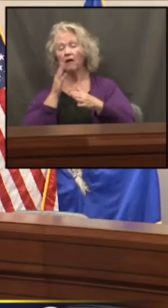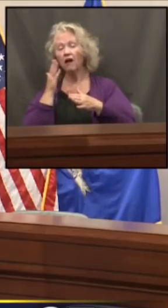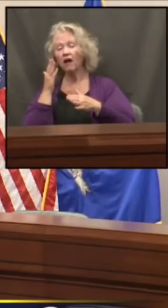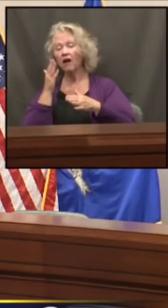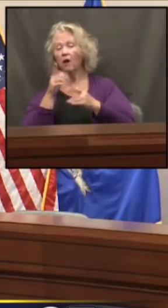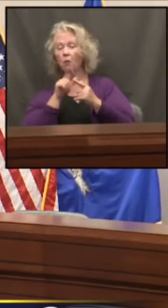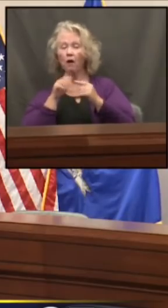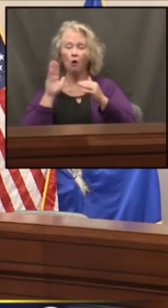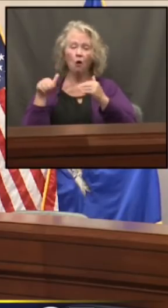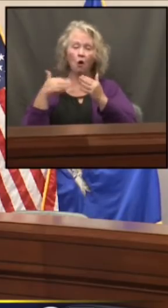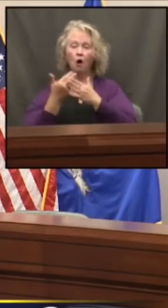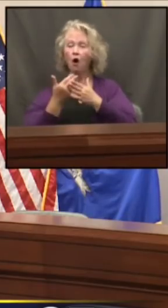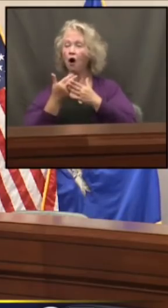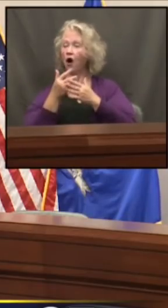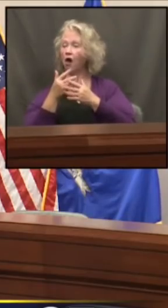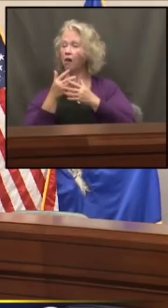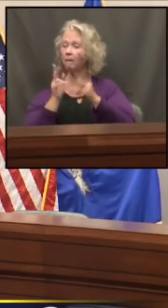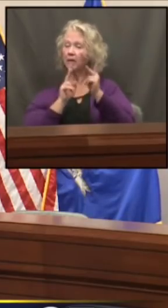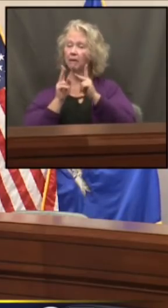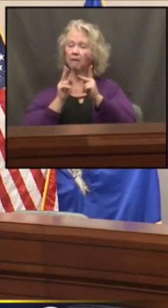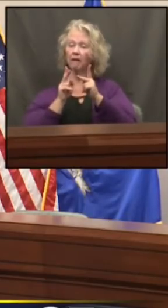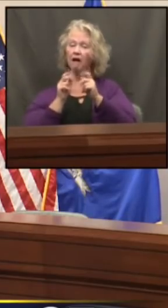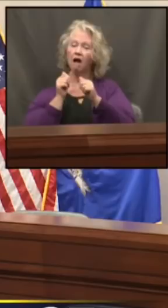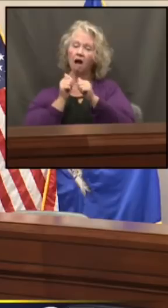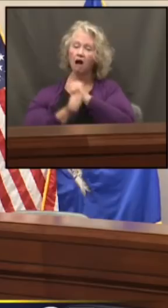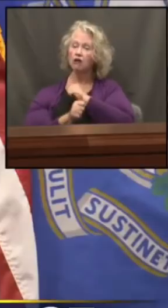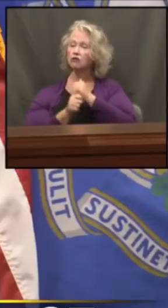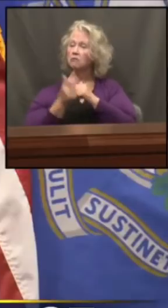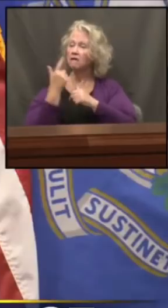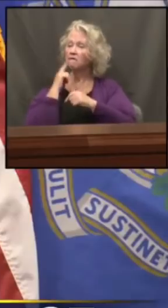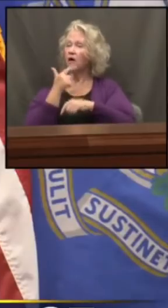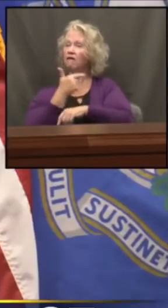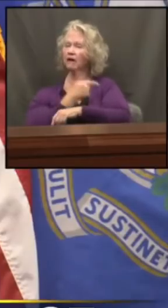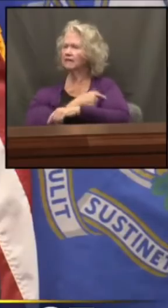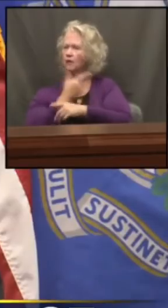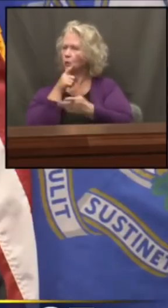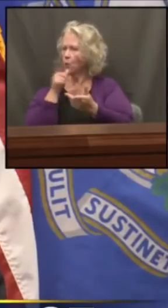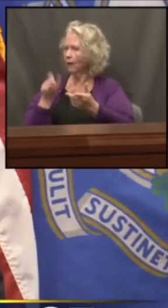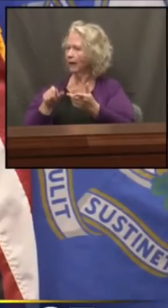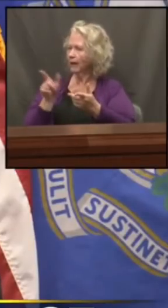any, in your mind, threshold for that?